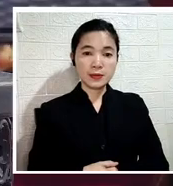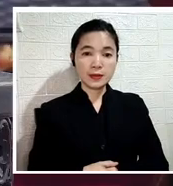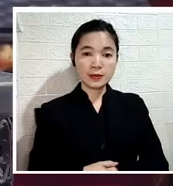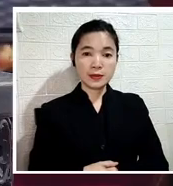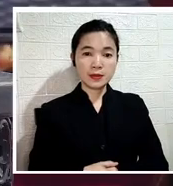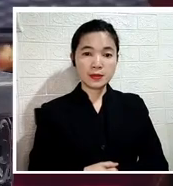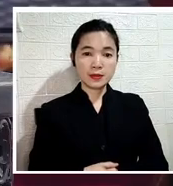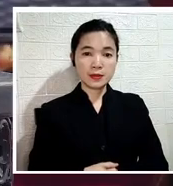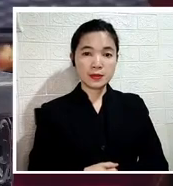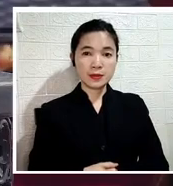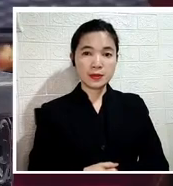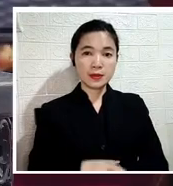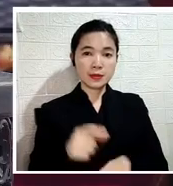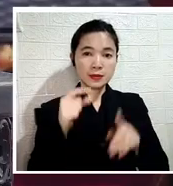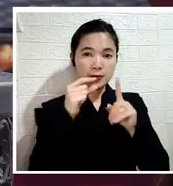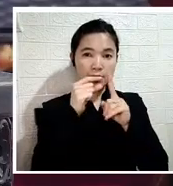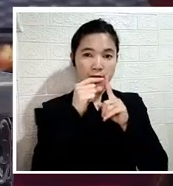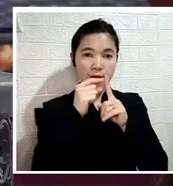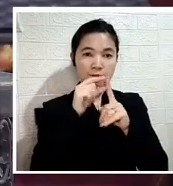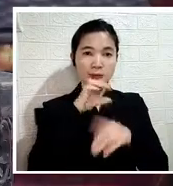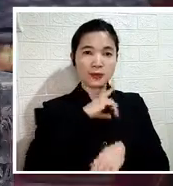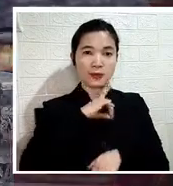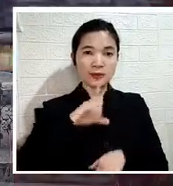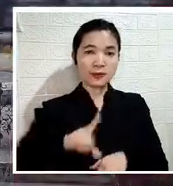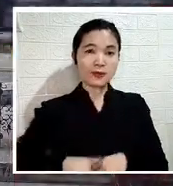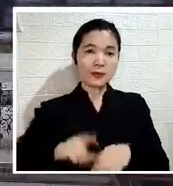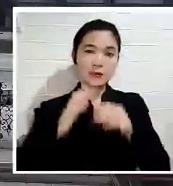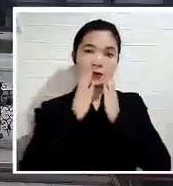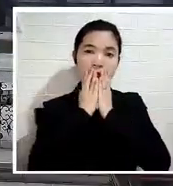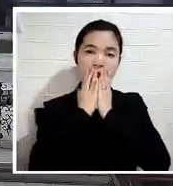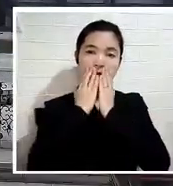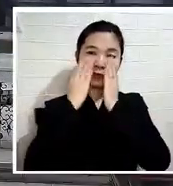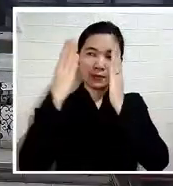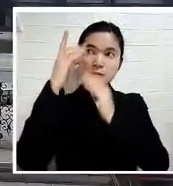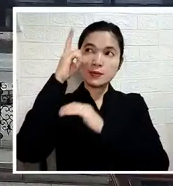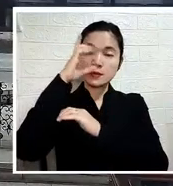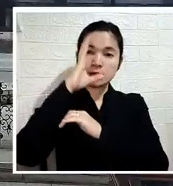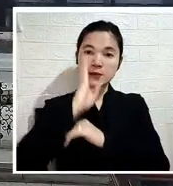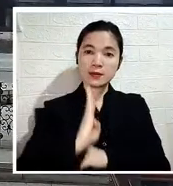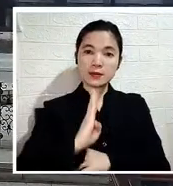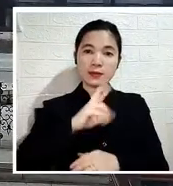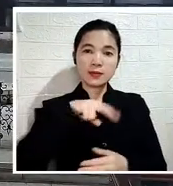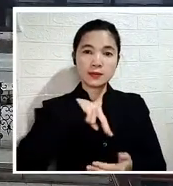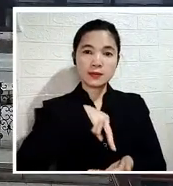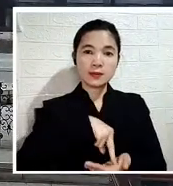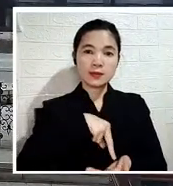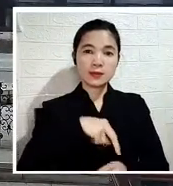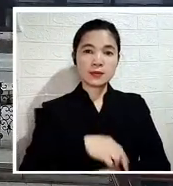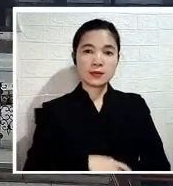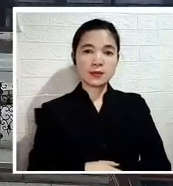The word of the Lord. Thanks be to God.